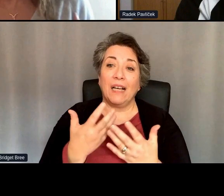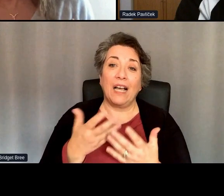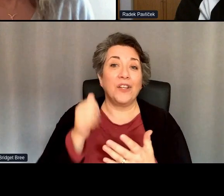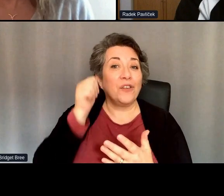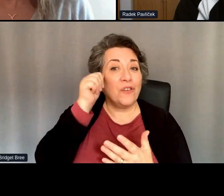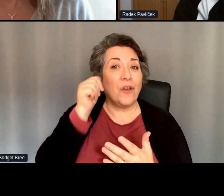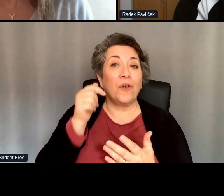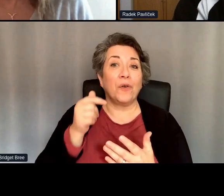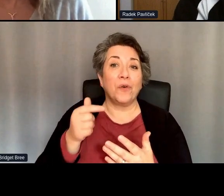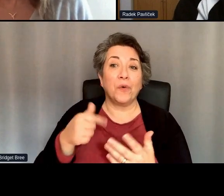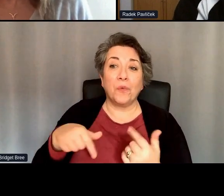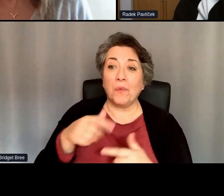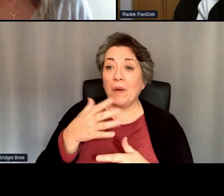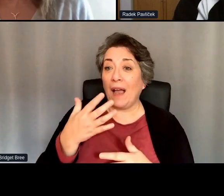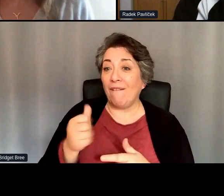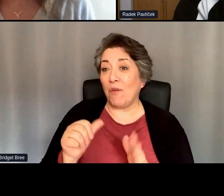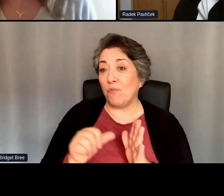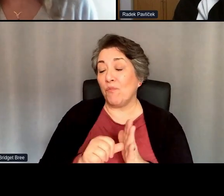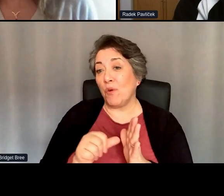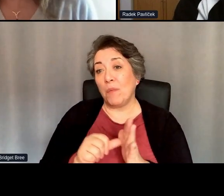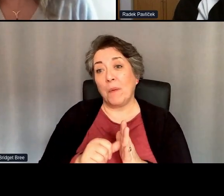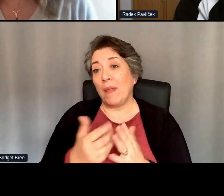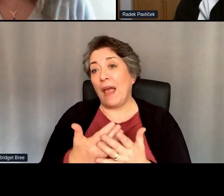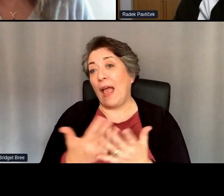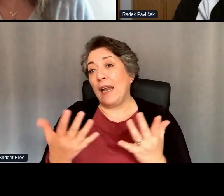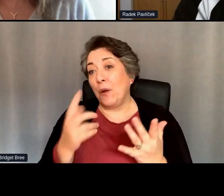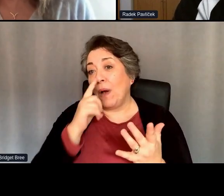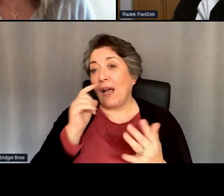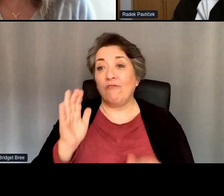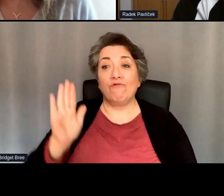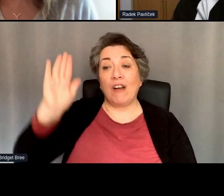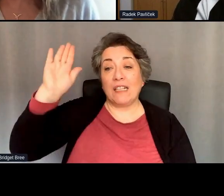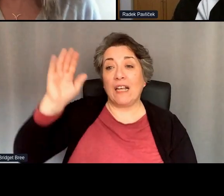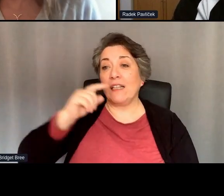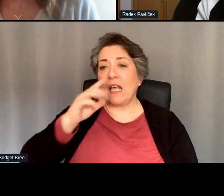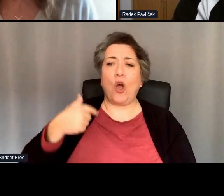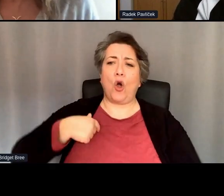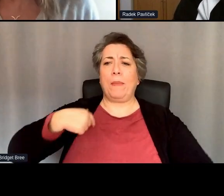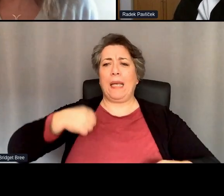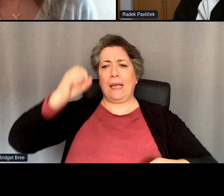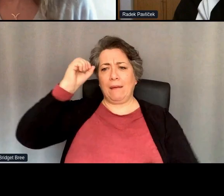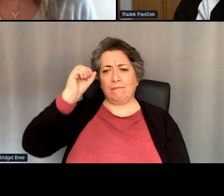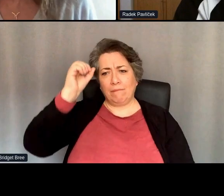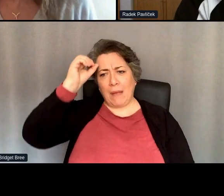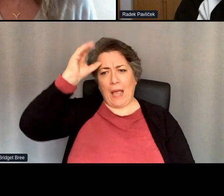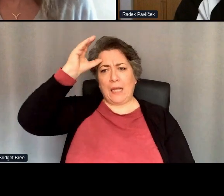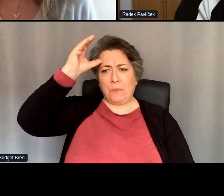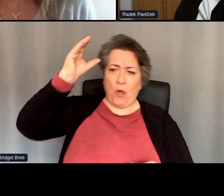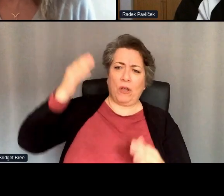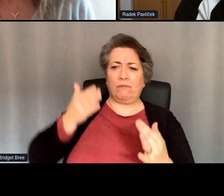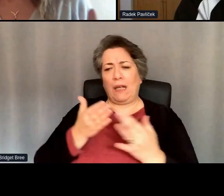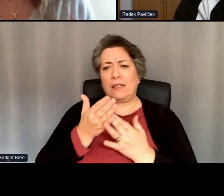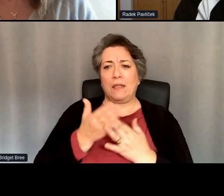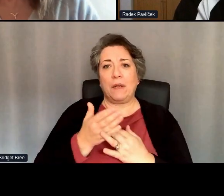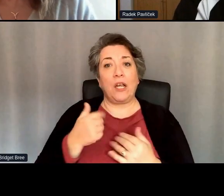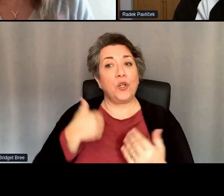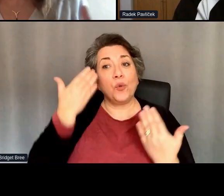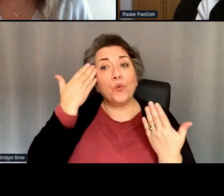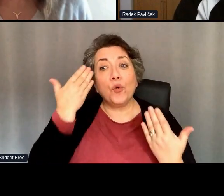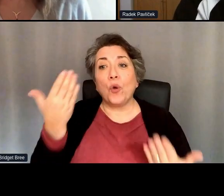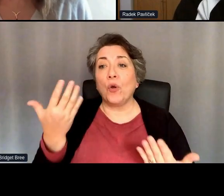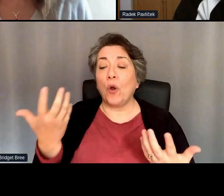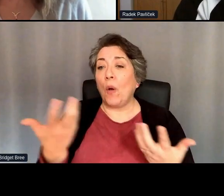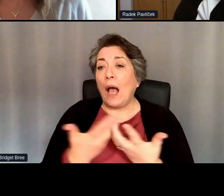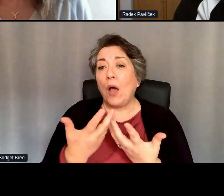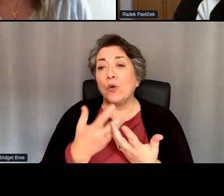immature industry that anyone can raise their hand and say, I'm an accessibility expert, and you have no clue what they actually know about. So what we try is to